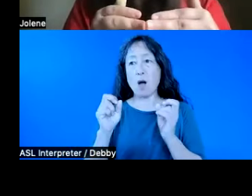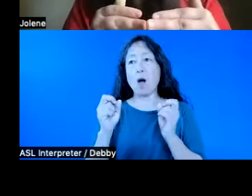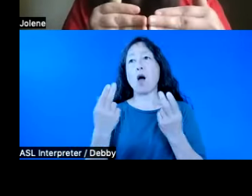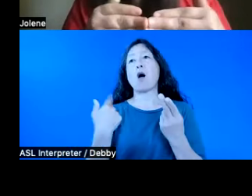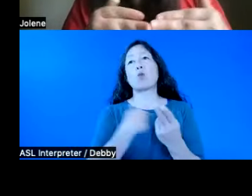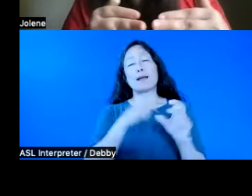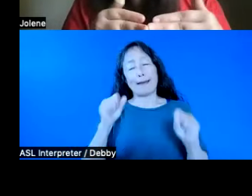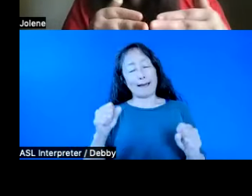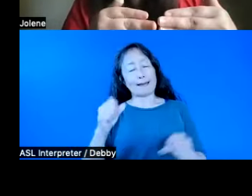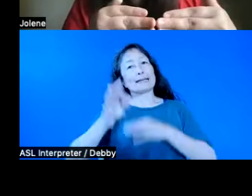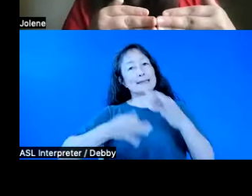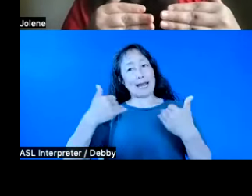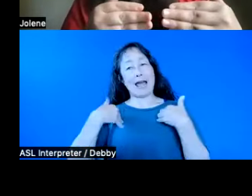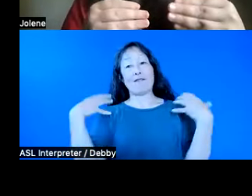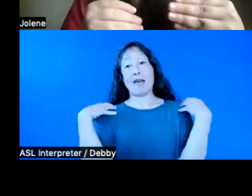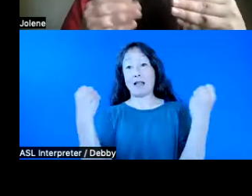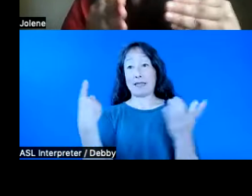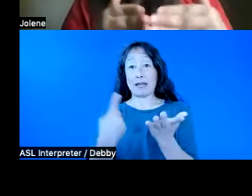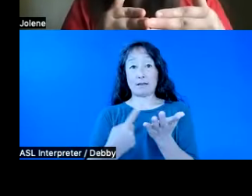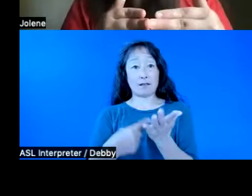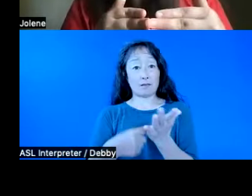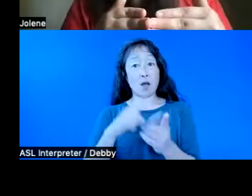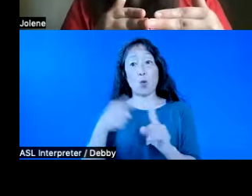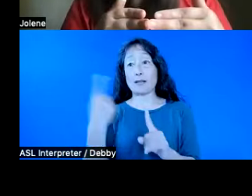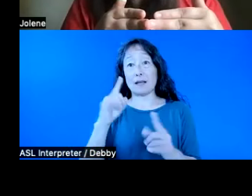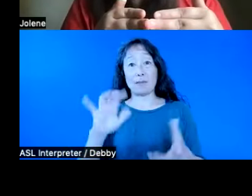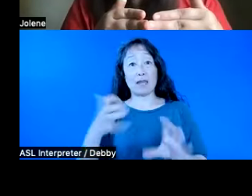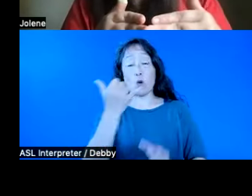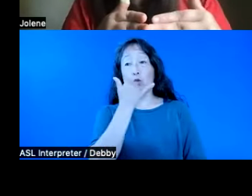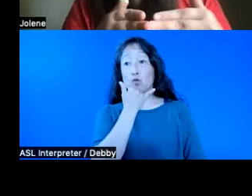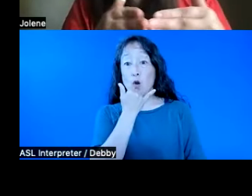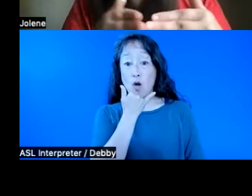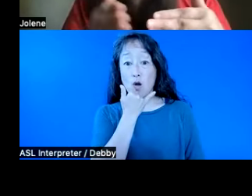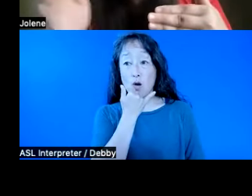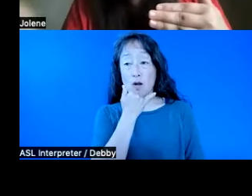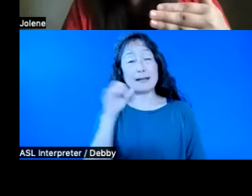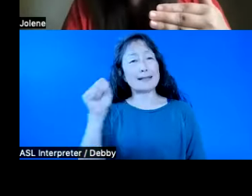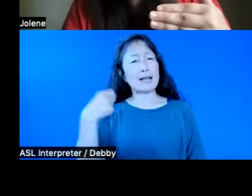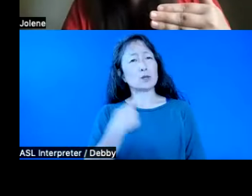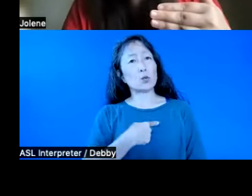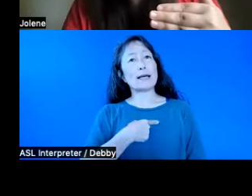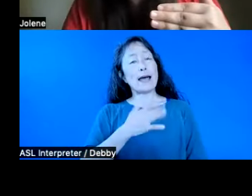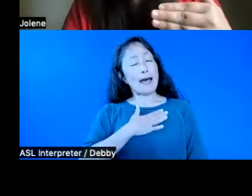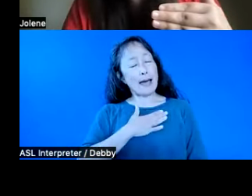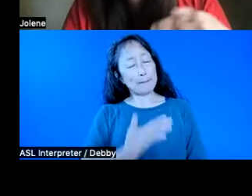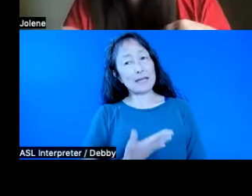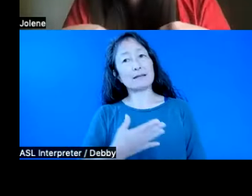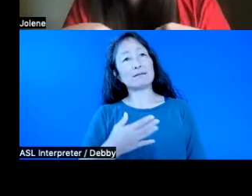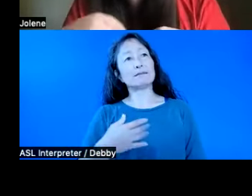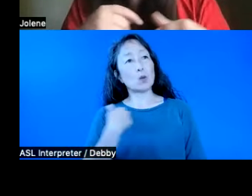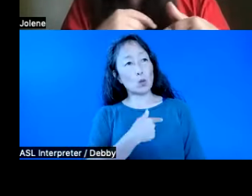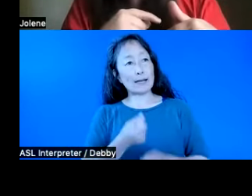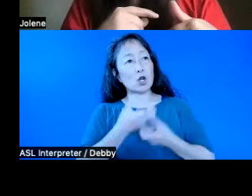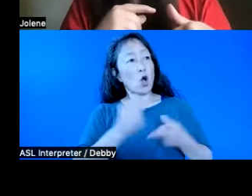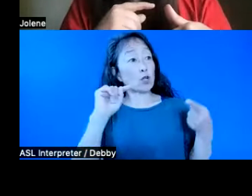conversation when something goes wrong. And it's both naming when harm has been caused, but also really working to address it in the future to make sure that does